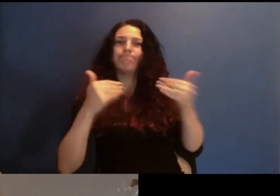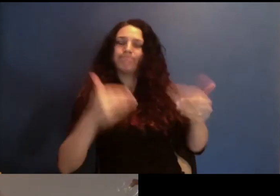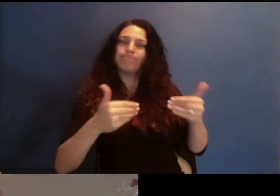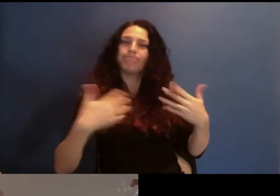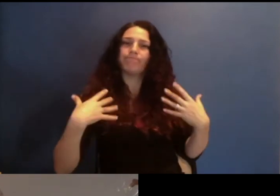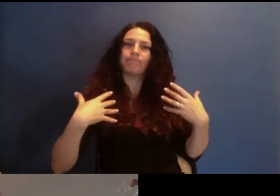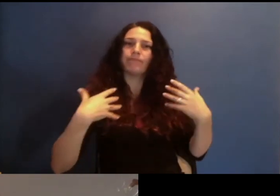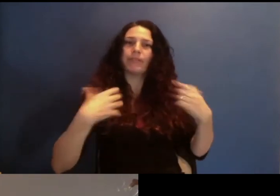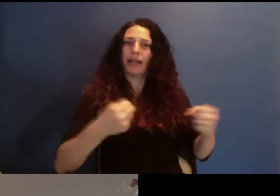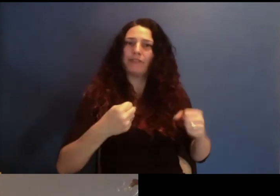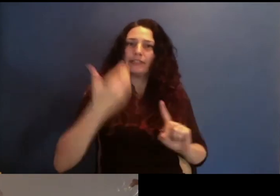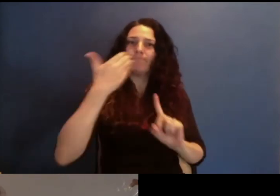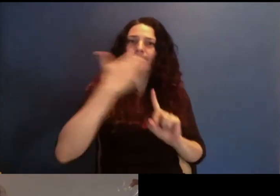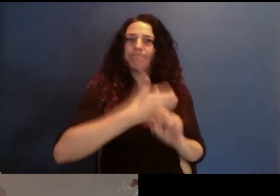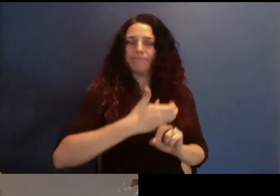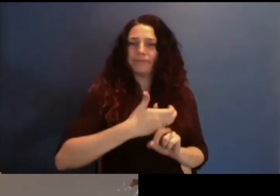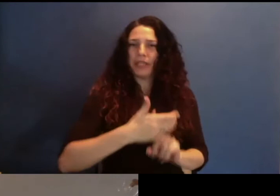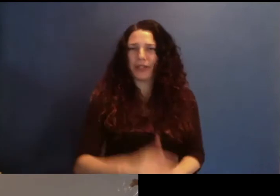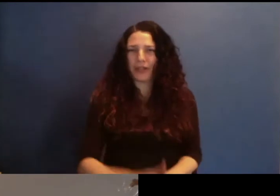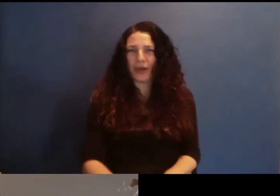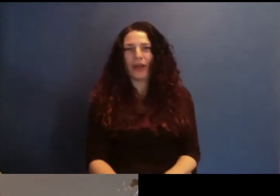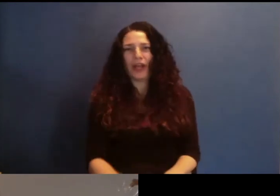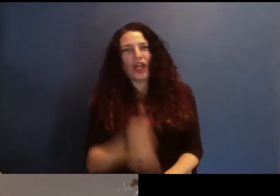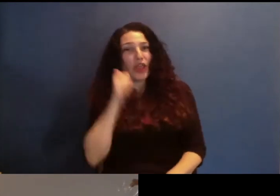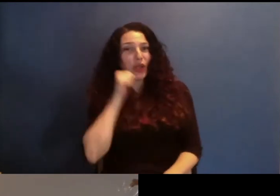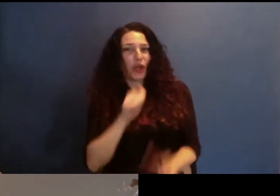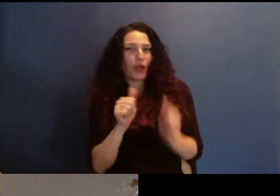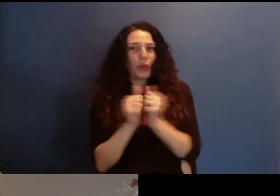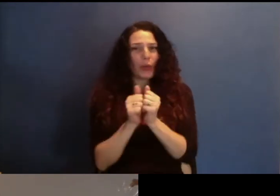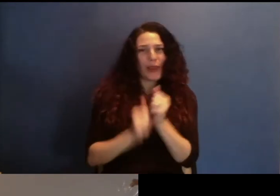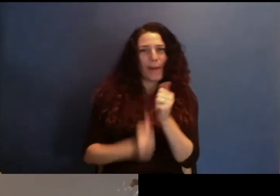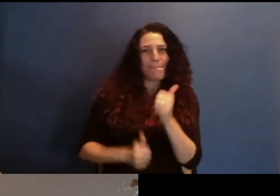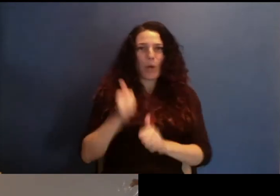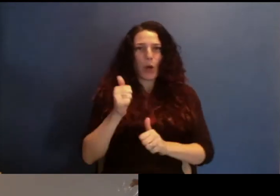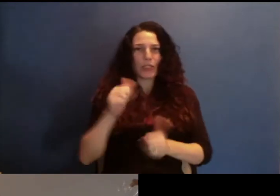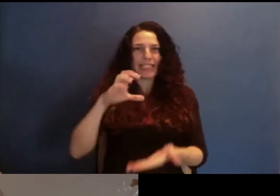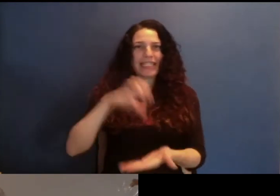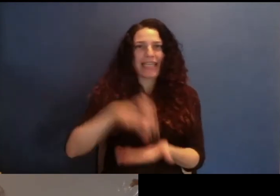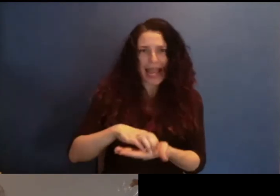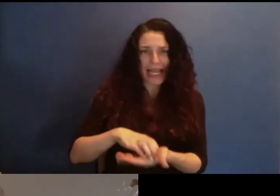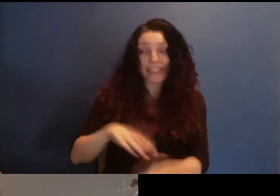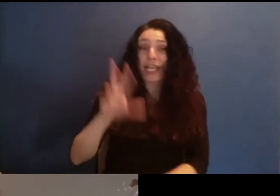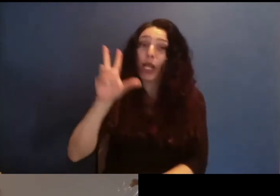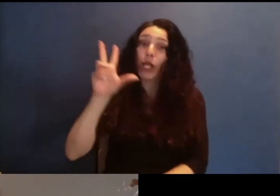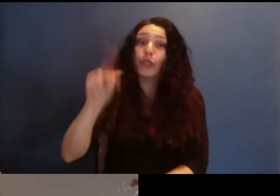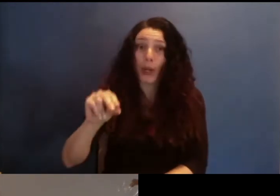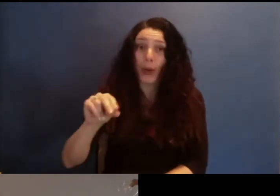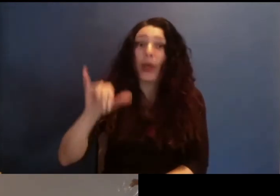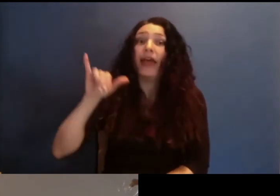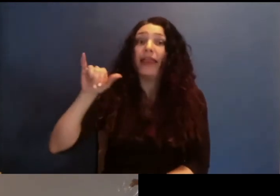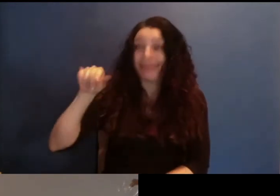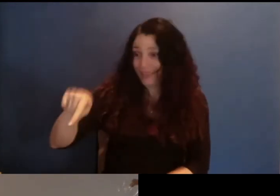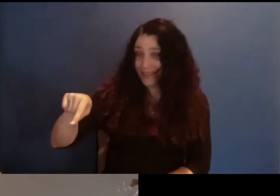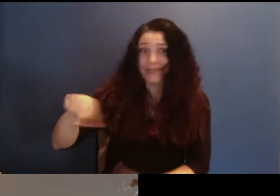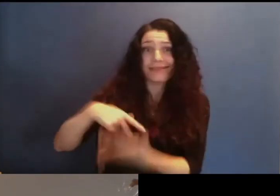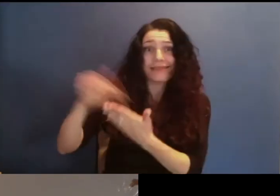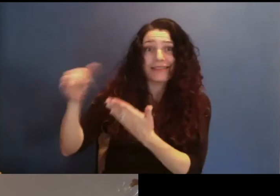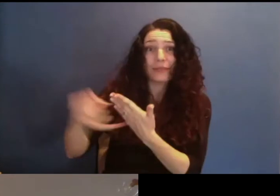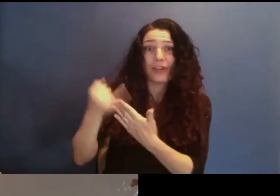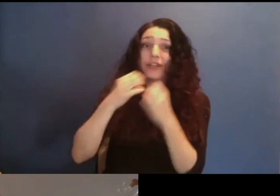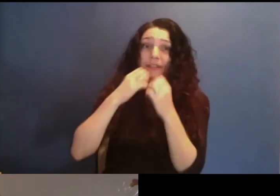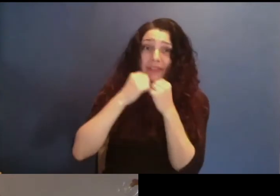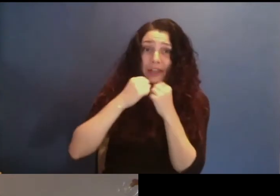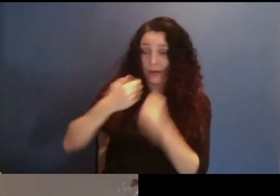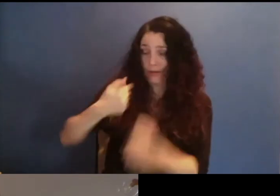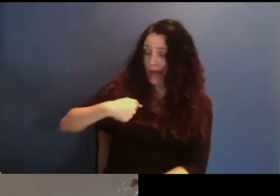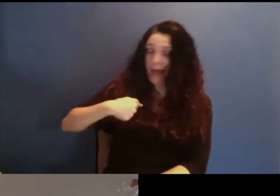girl with the most cake and be like, no, like this idea that I'm working on has value, I have value, and not only do I have value,